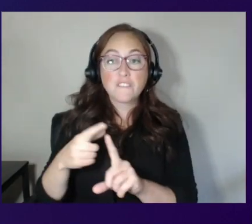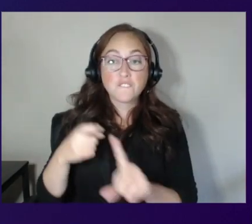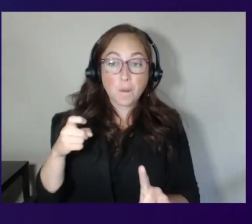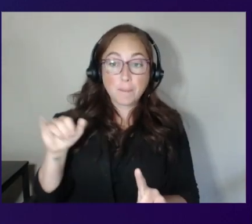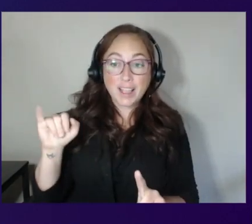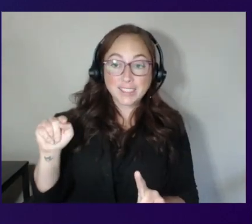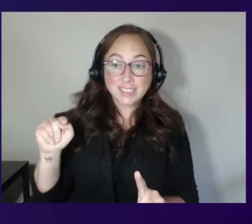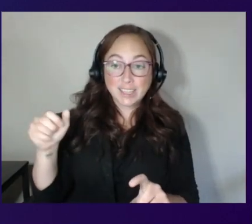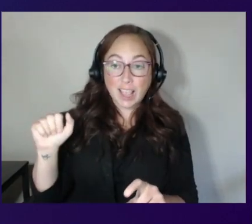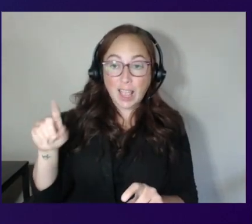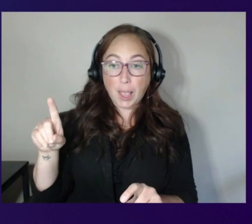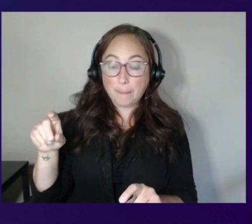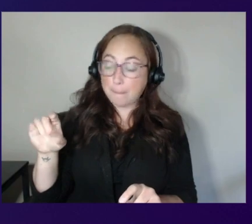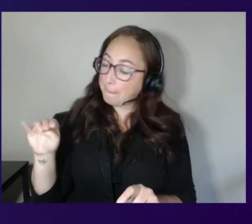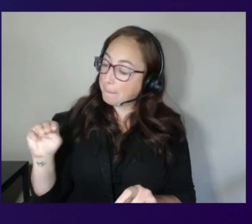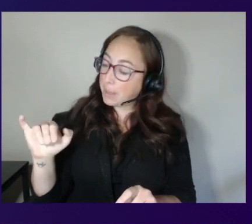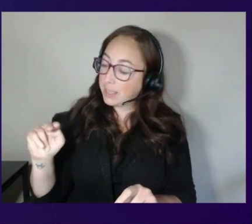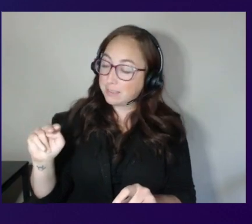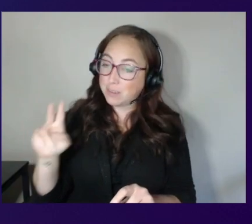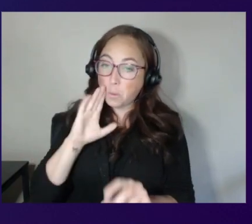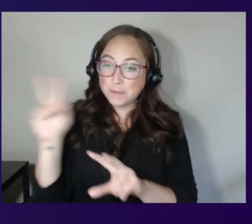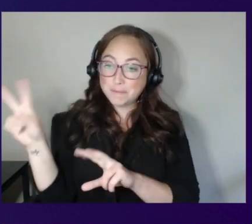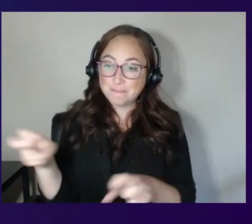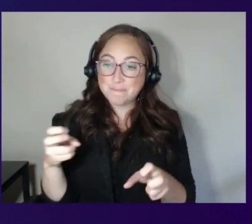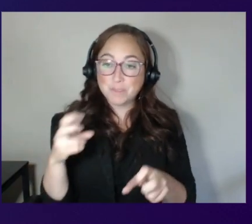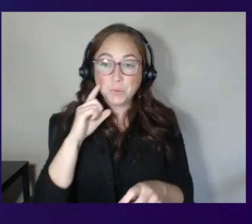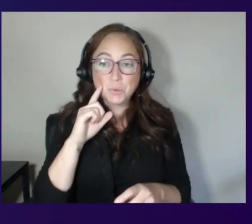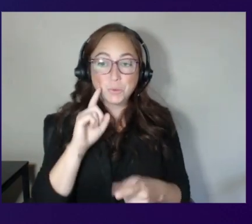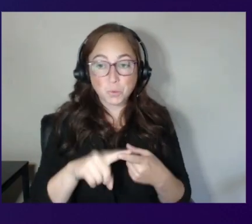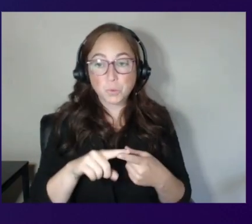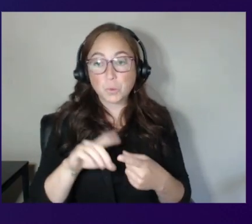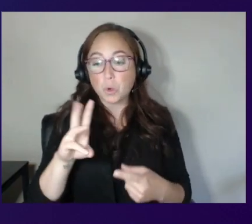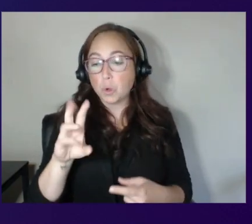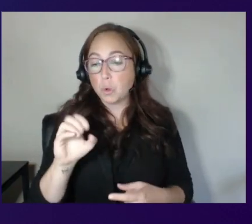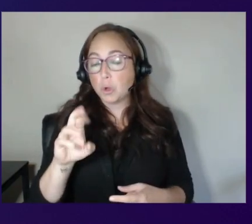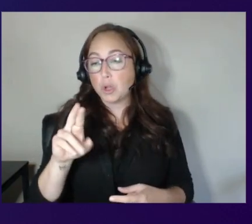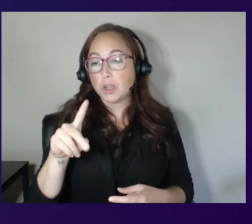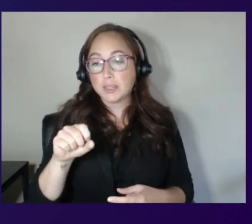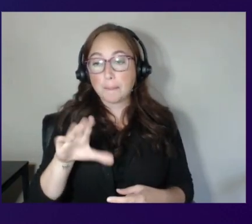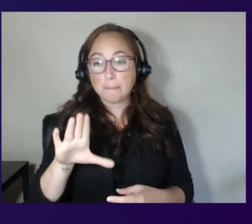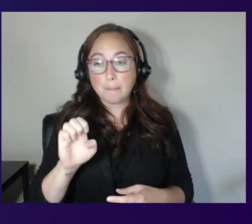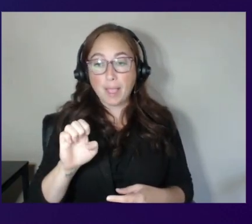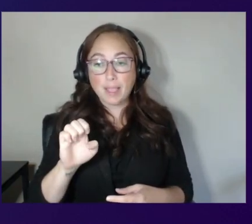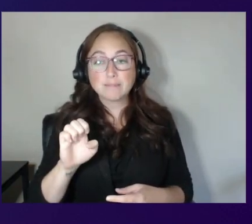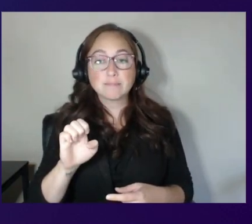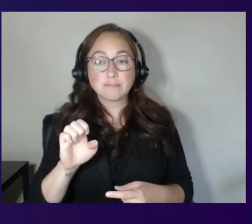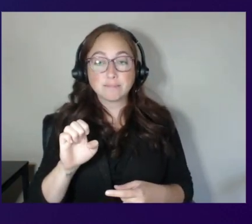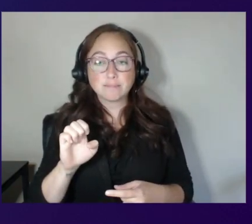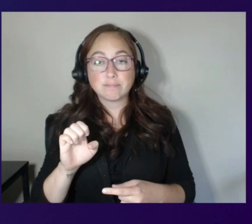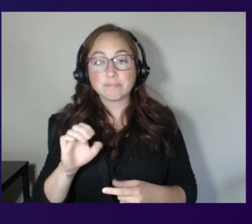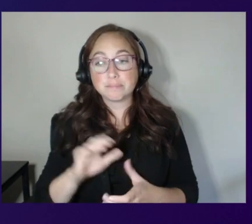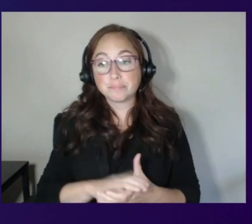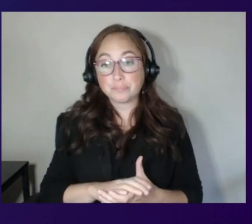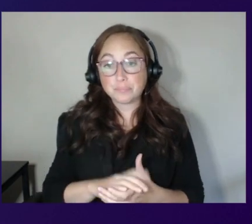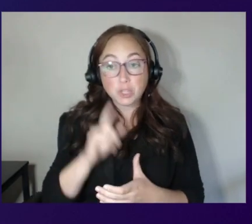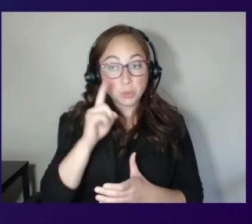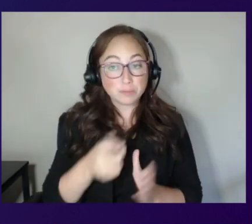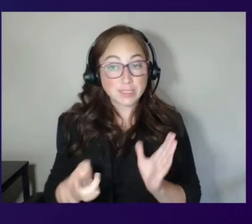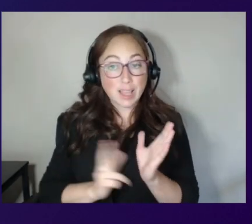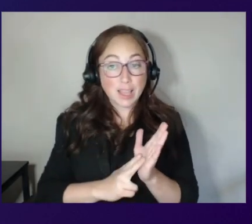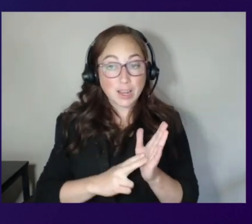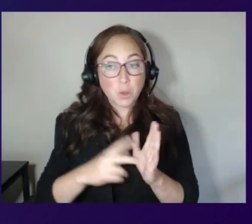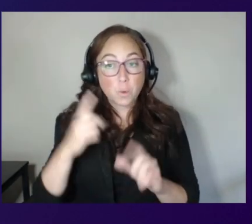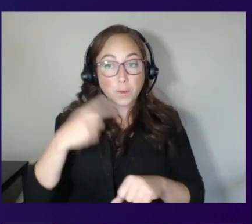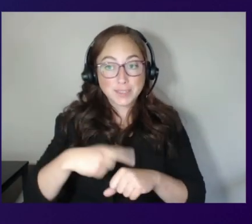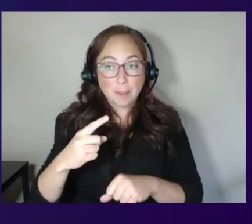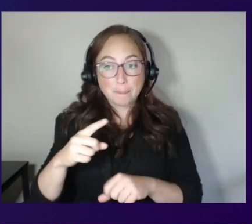those to the Workspaces web session. So here, your user signed in with Okta once. We've installed the extension,